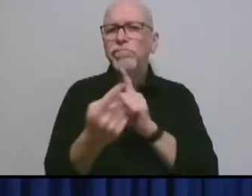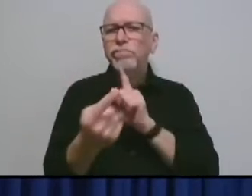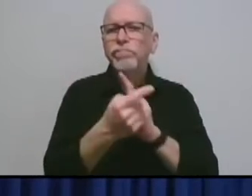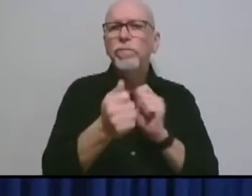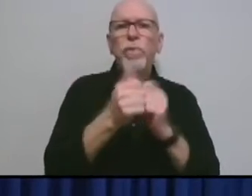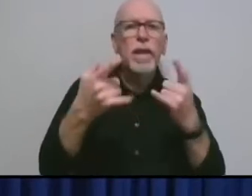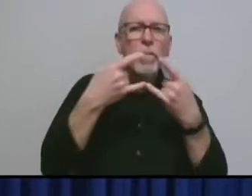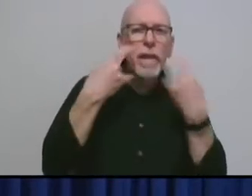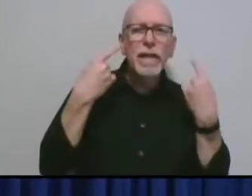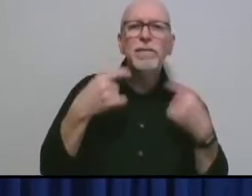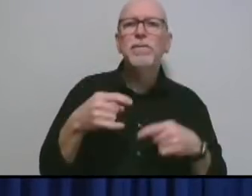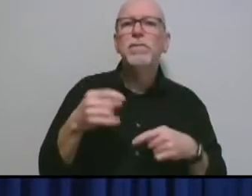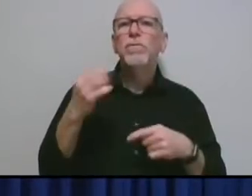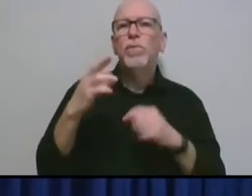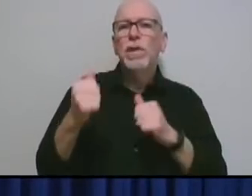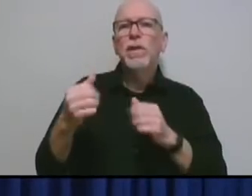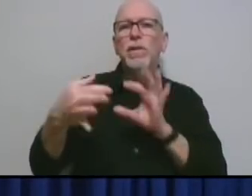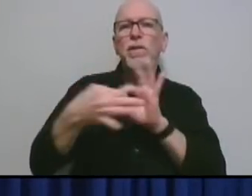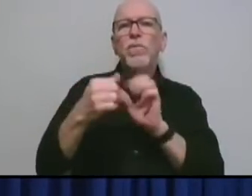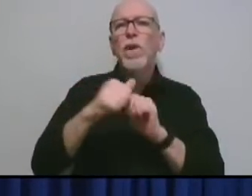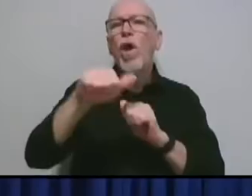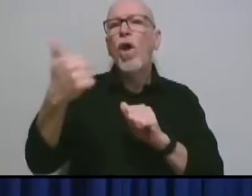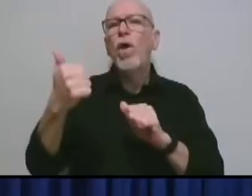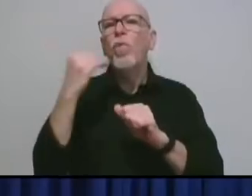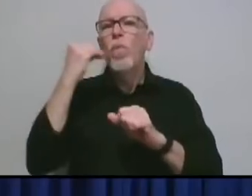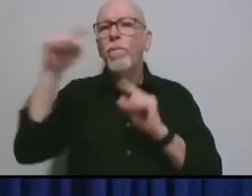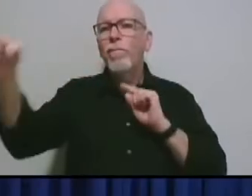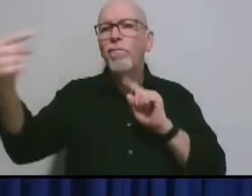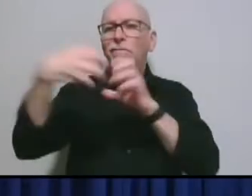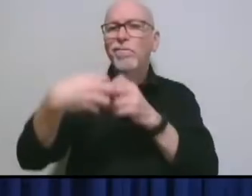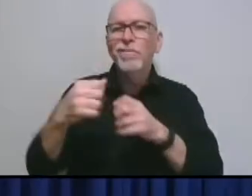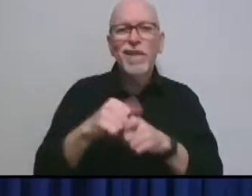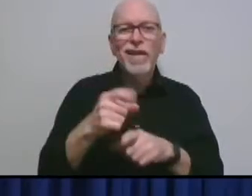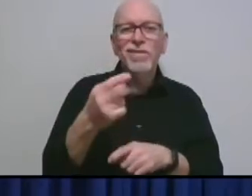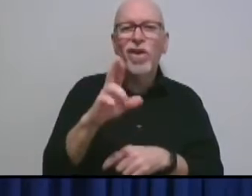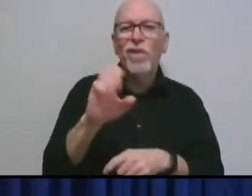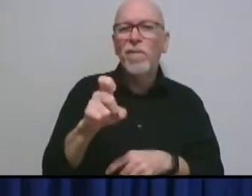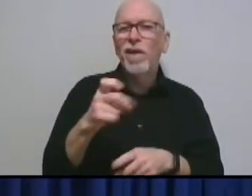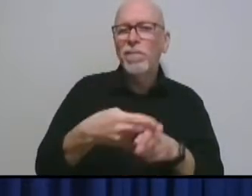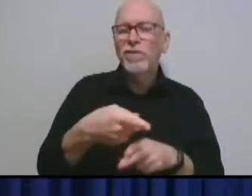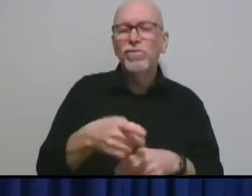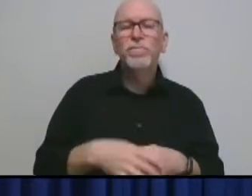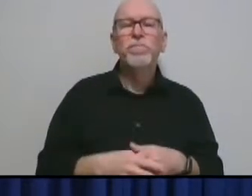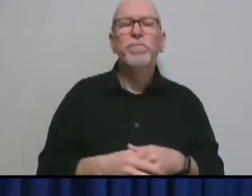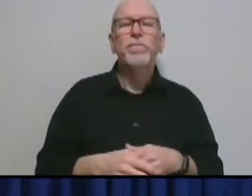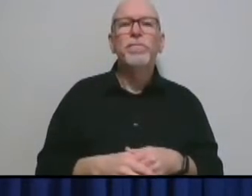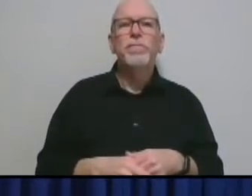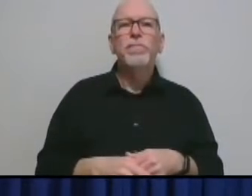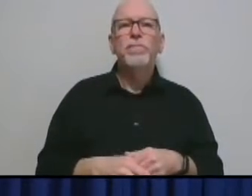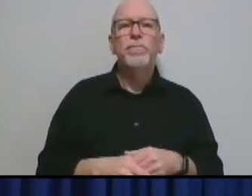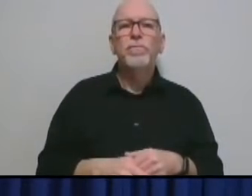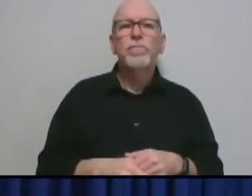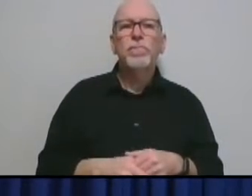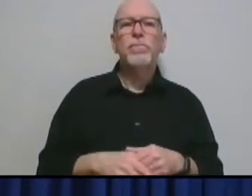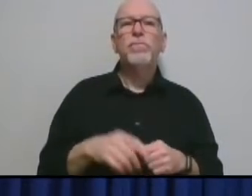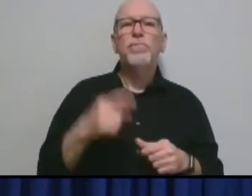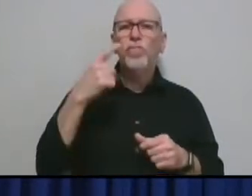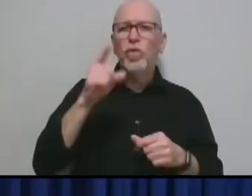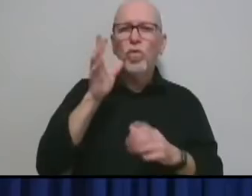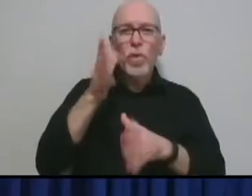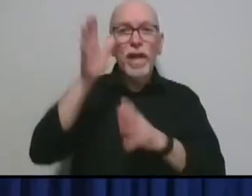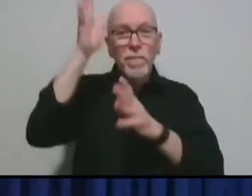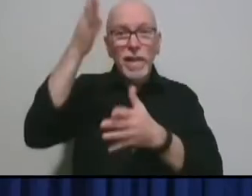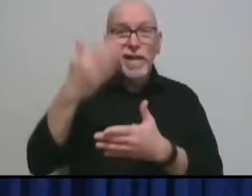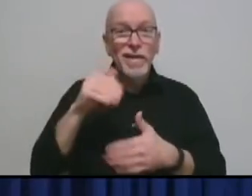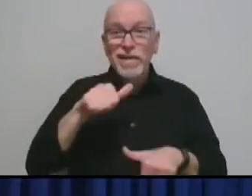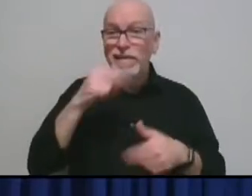gather with one other household, as Dr. Box mentioned earlier. It's for grandparents who haven't seen their